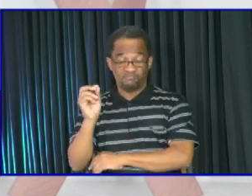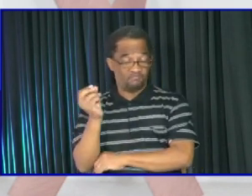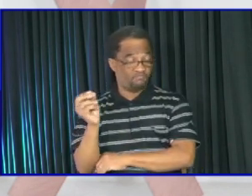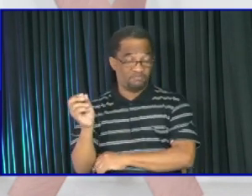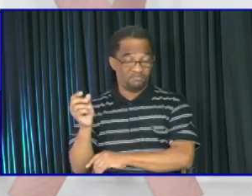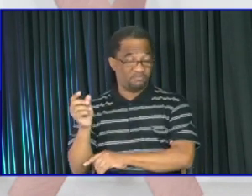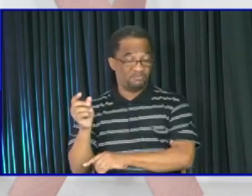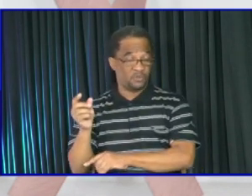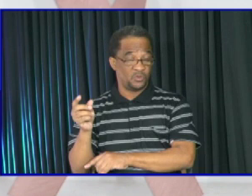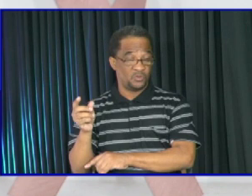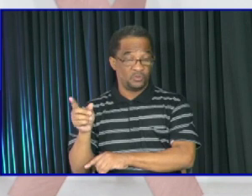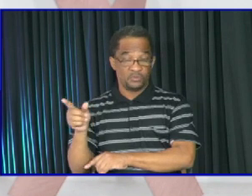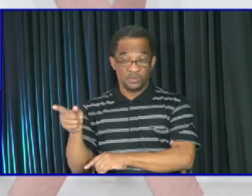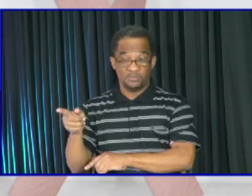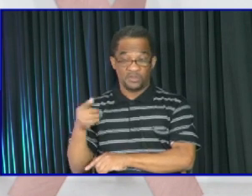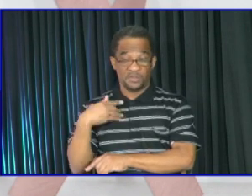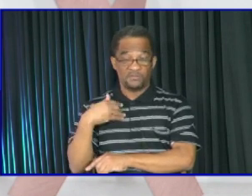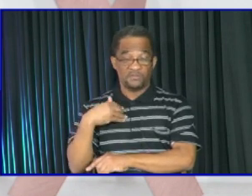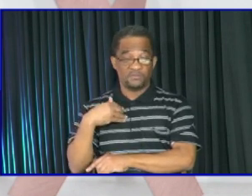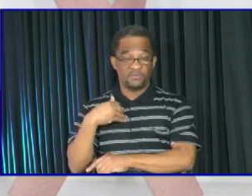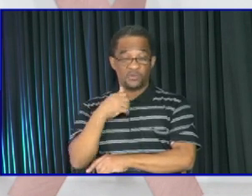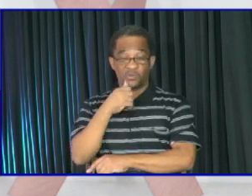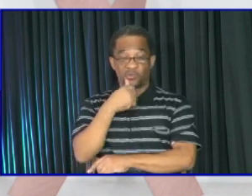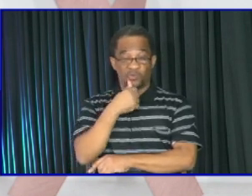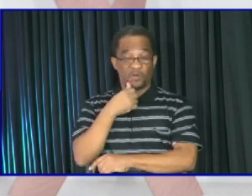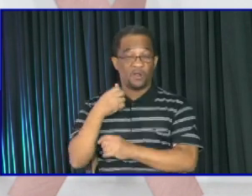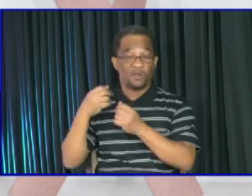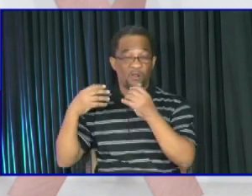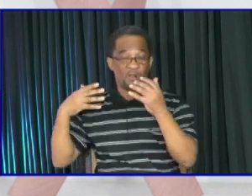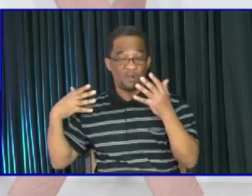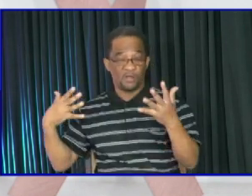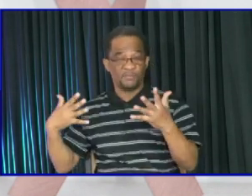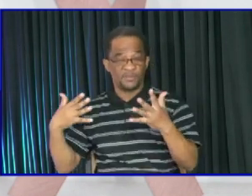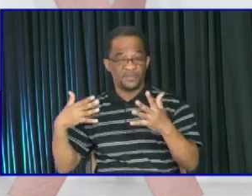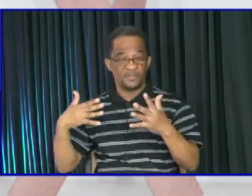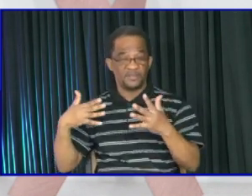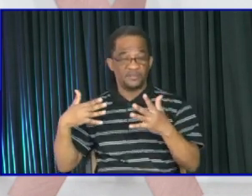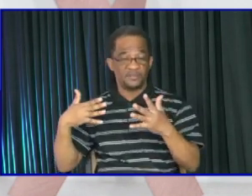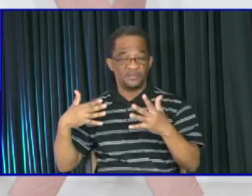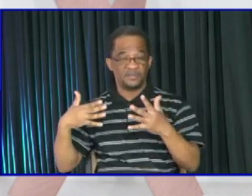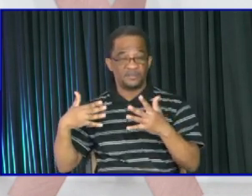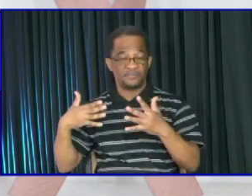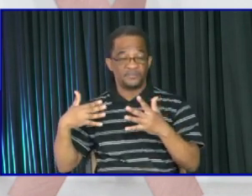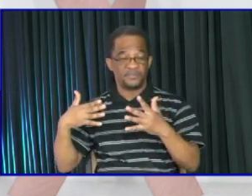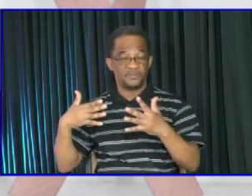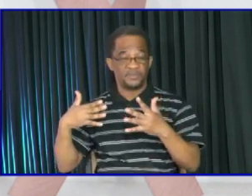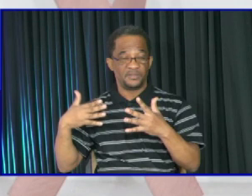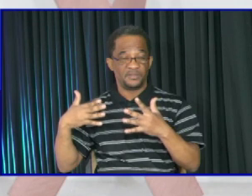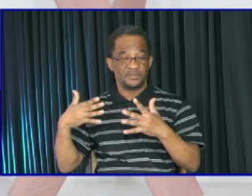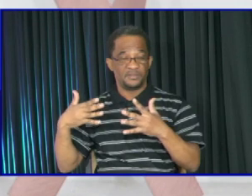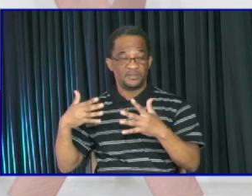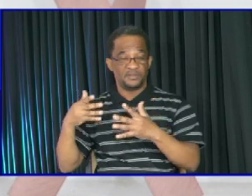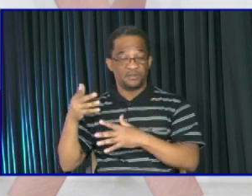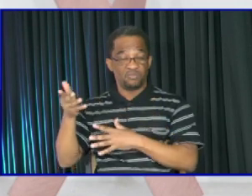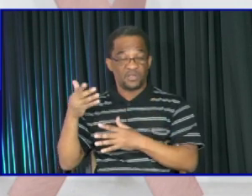for I have suffered much this day in a dream because of him."